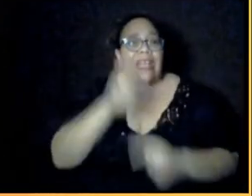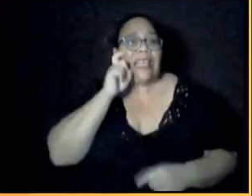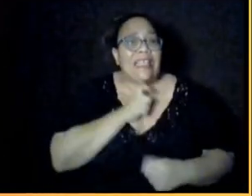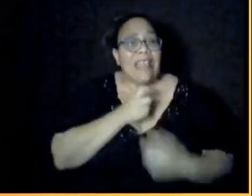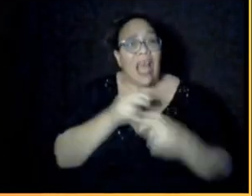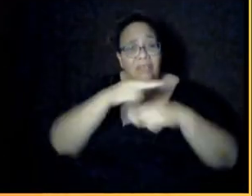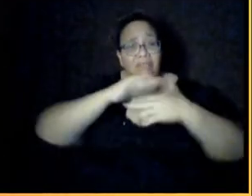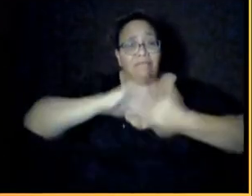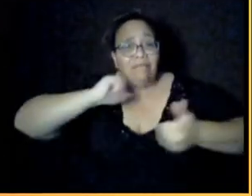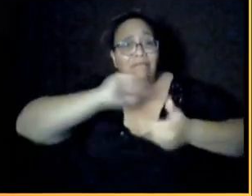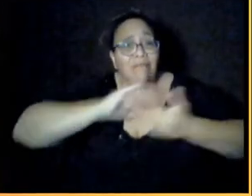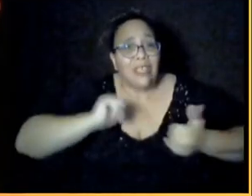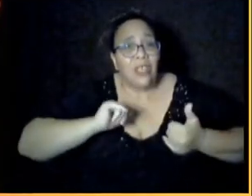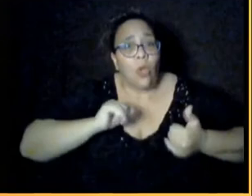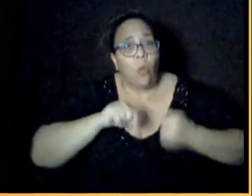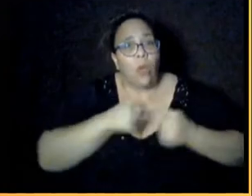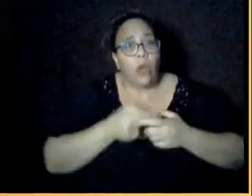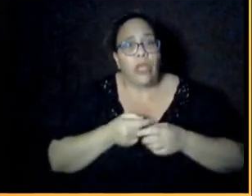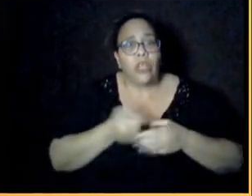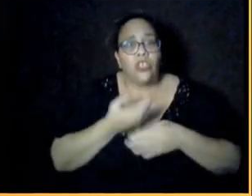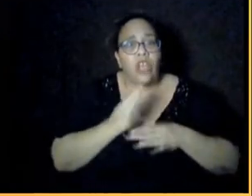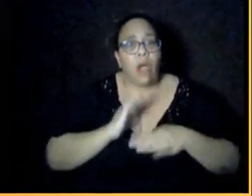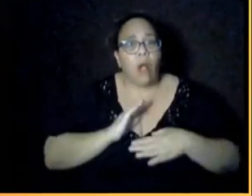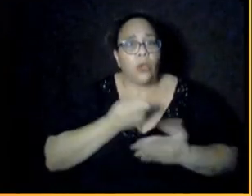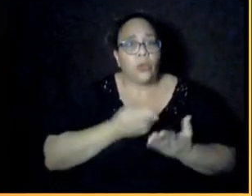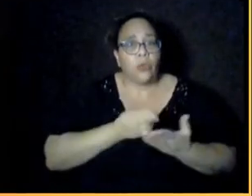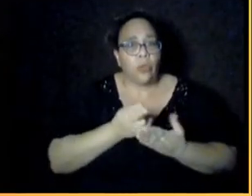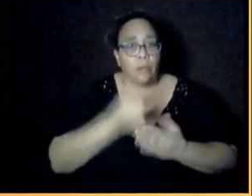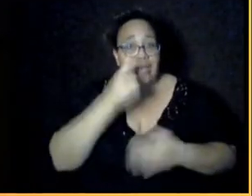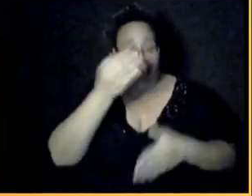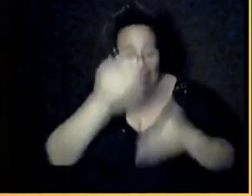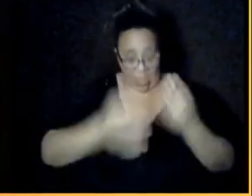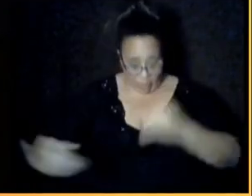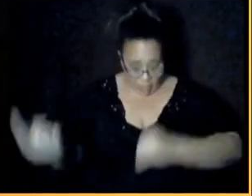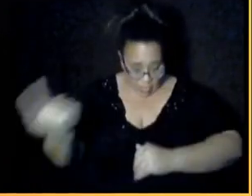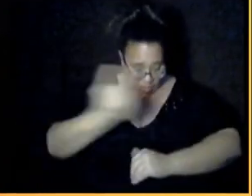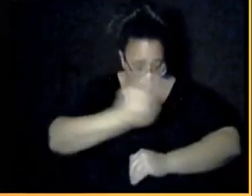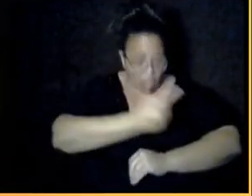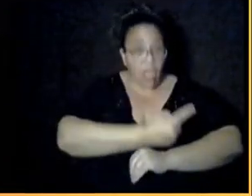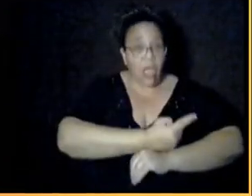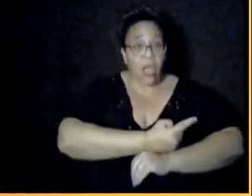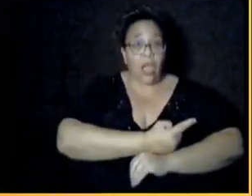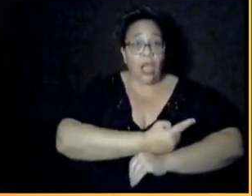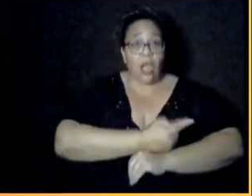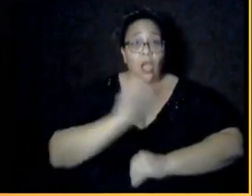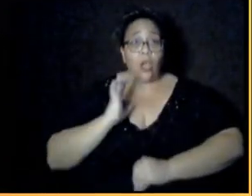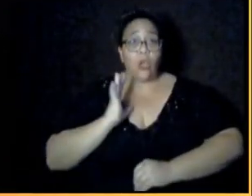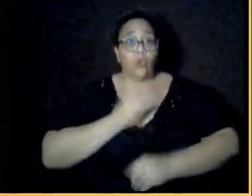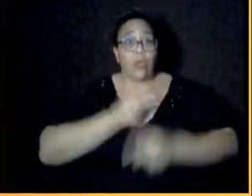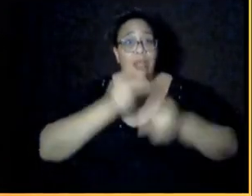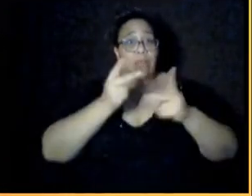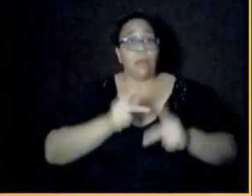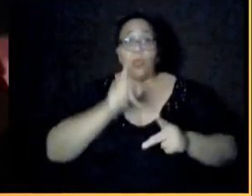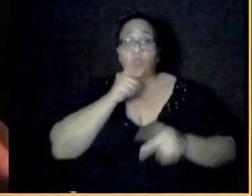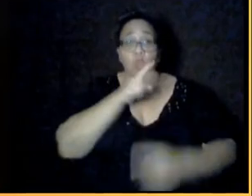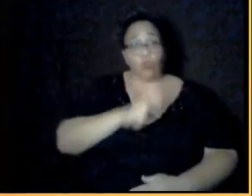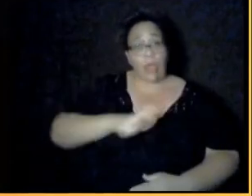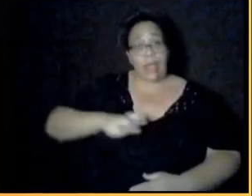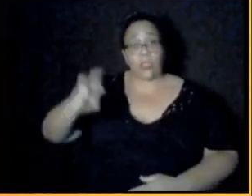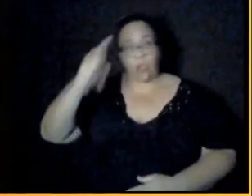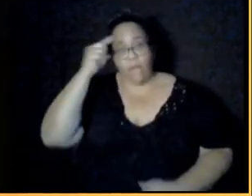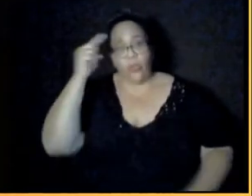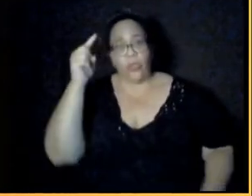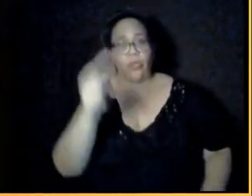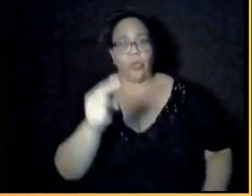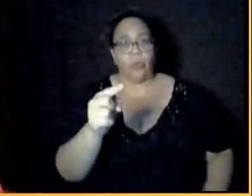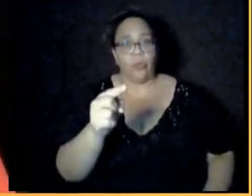truth. 'Cause at the end of the day, trans people don't transition for you.